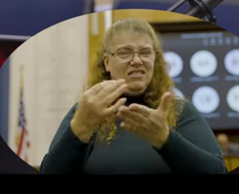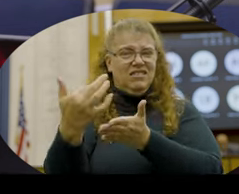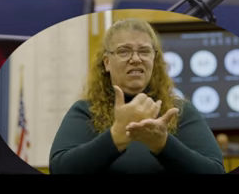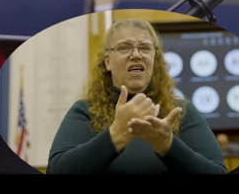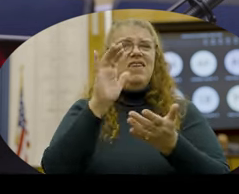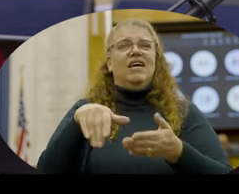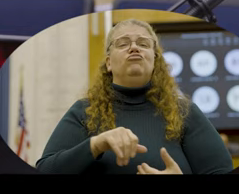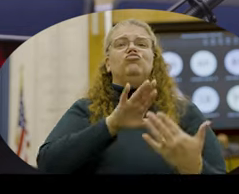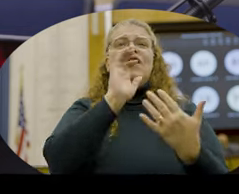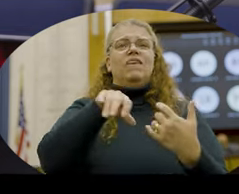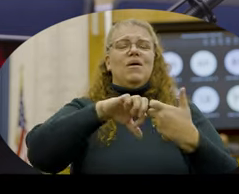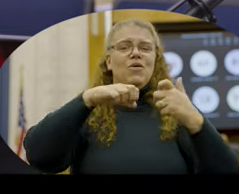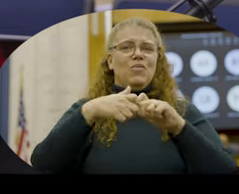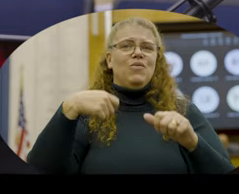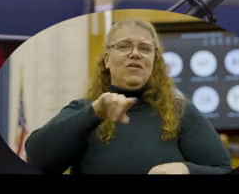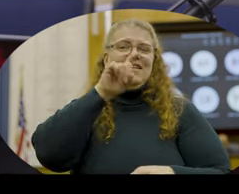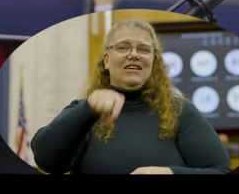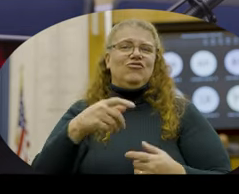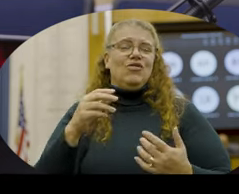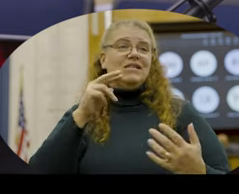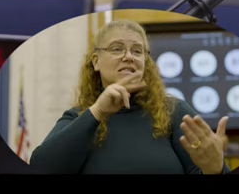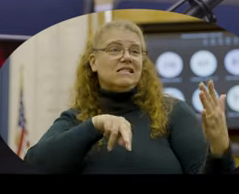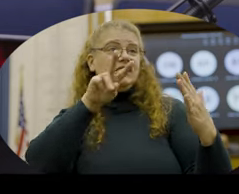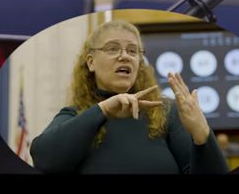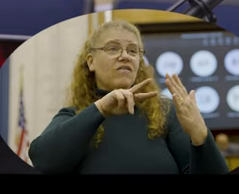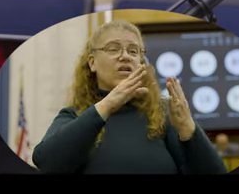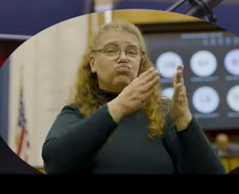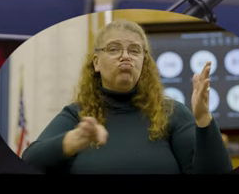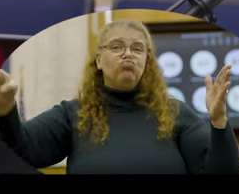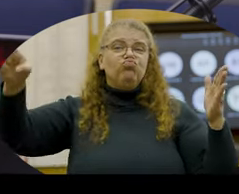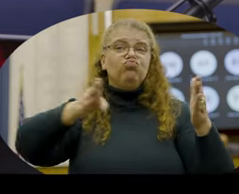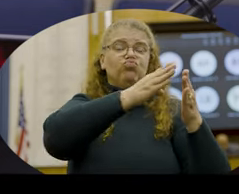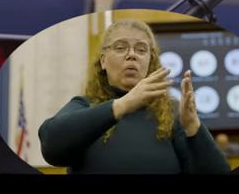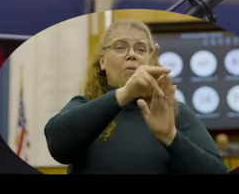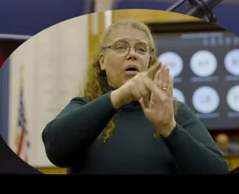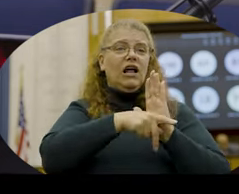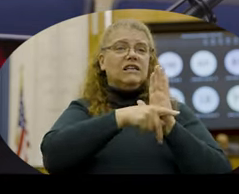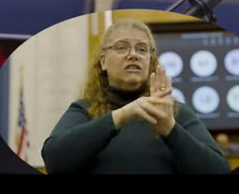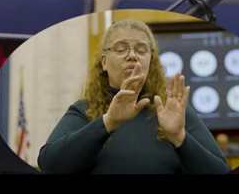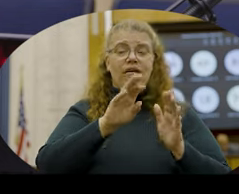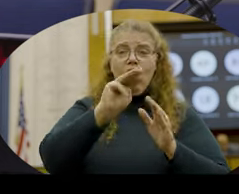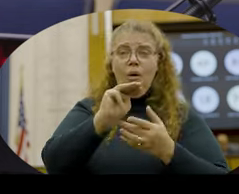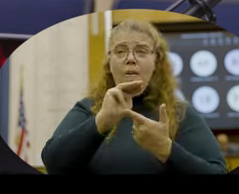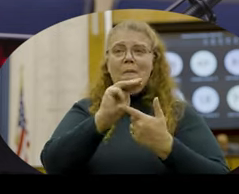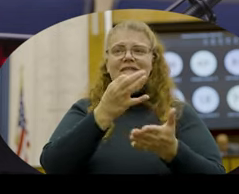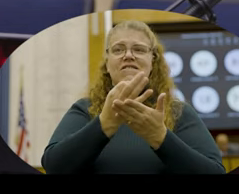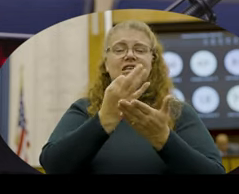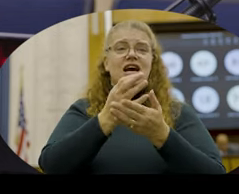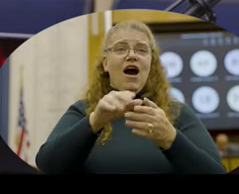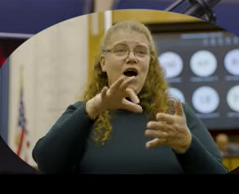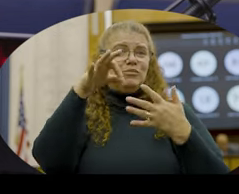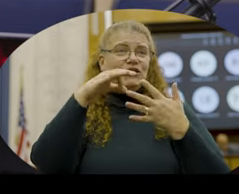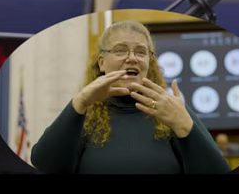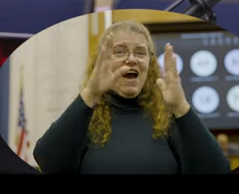this crisis, we must look at the full spectrum of policy reforms, funding options, and housing choices